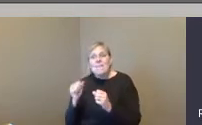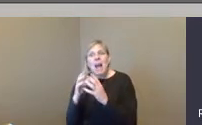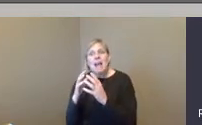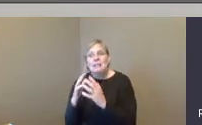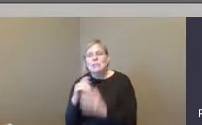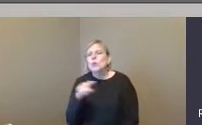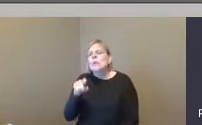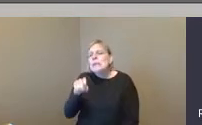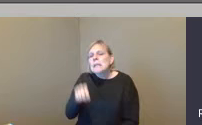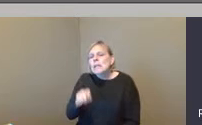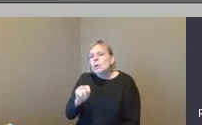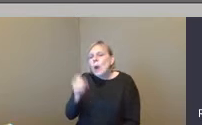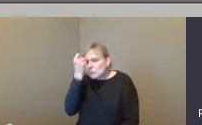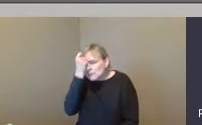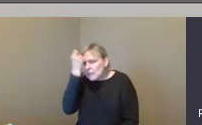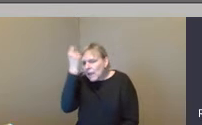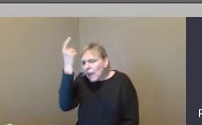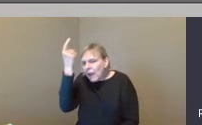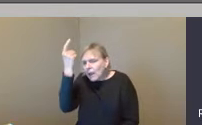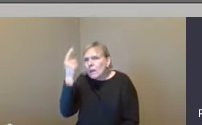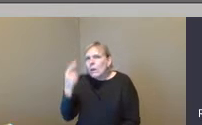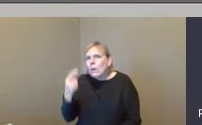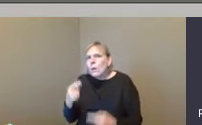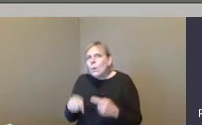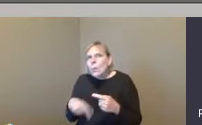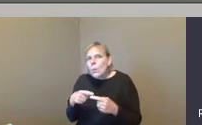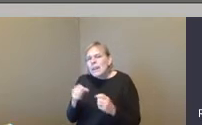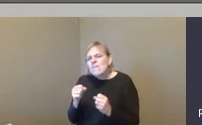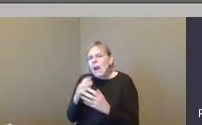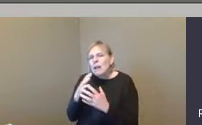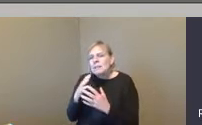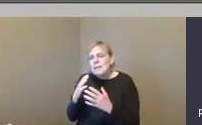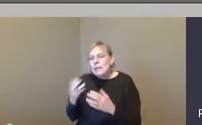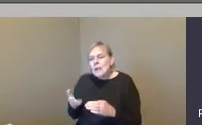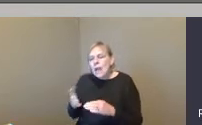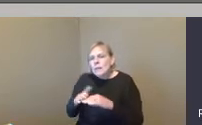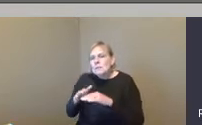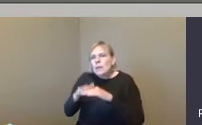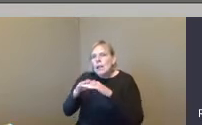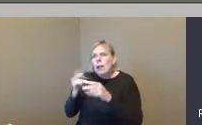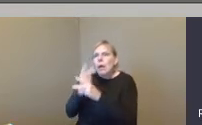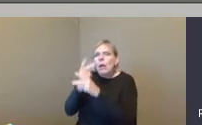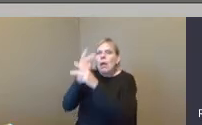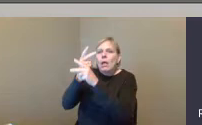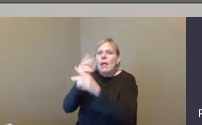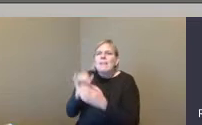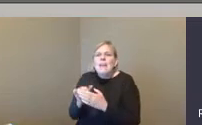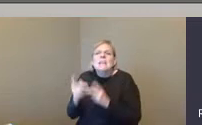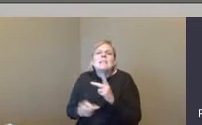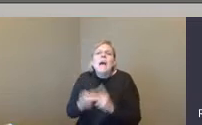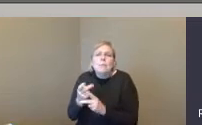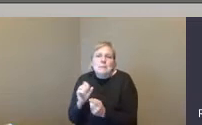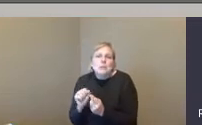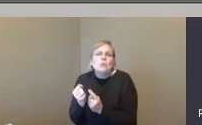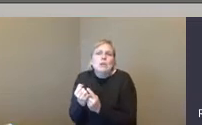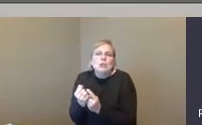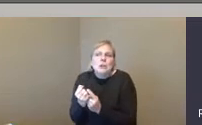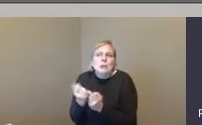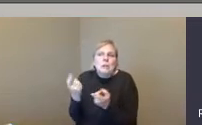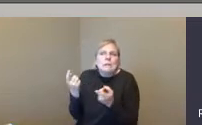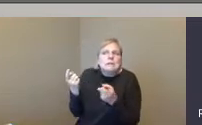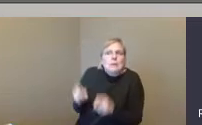to understand when violence is escalating or when that kind of situation is